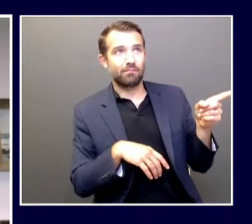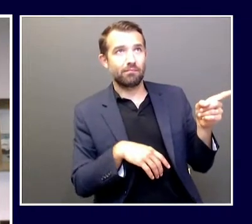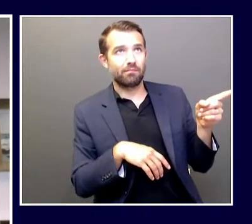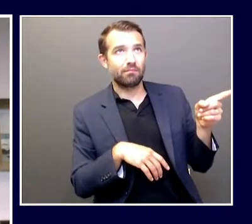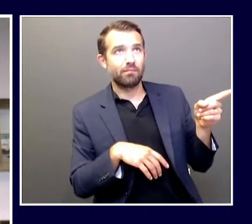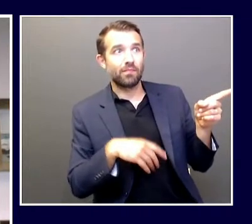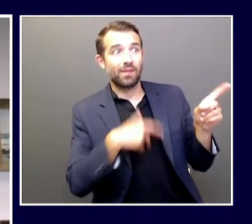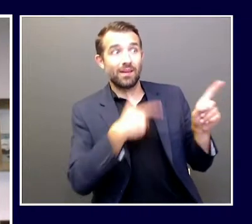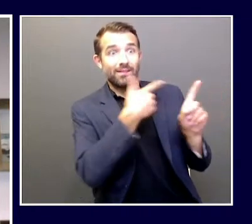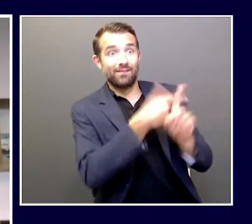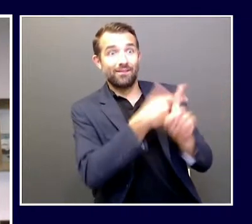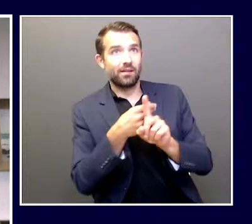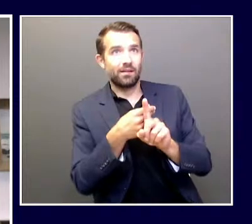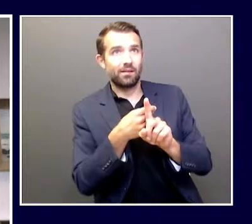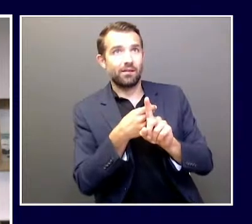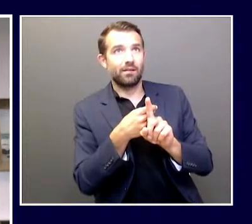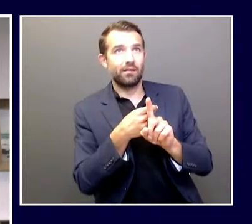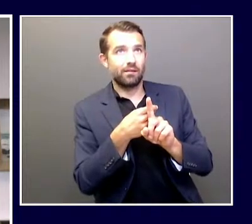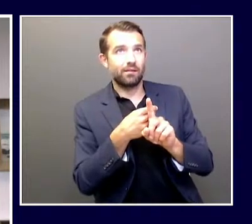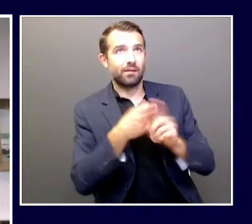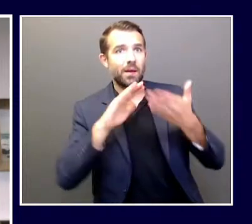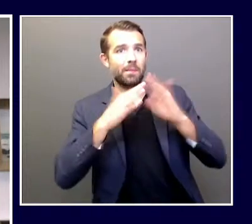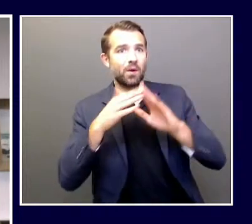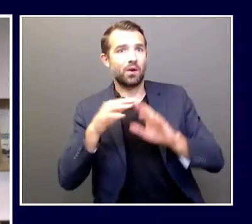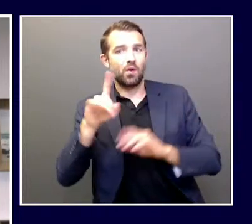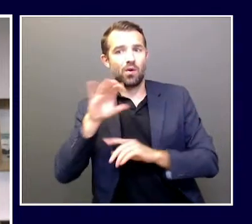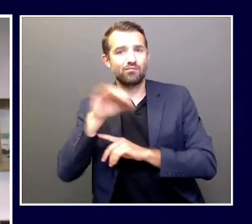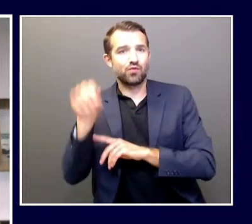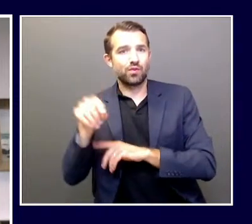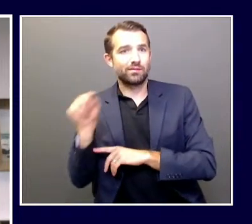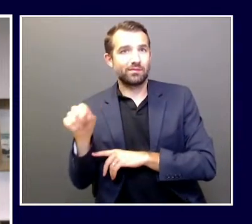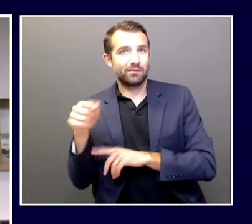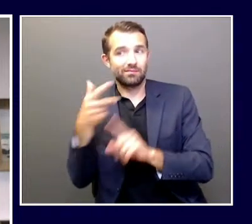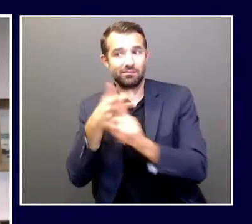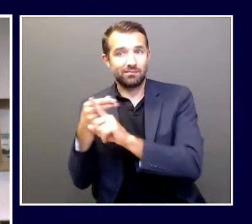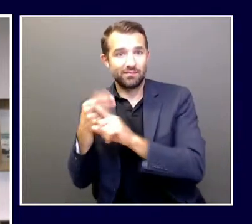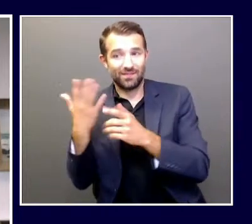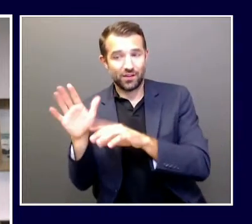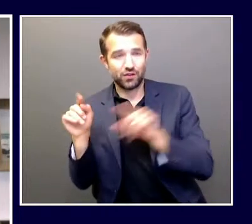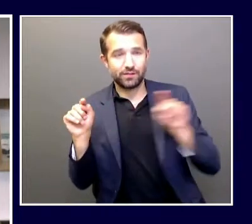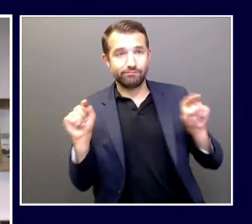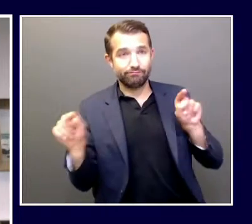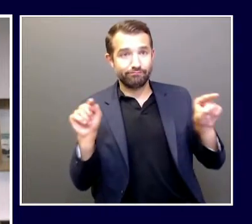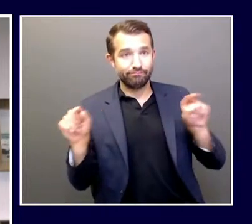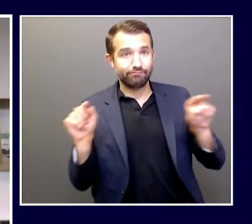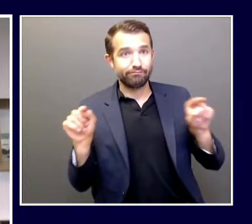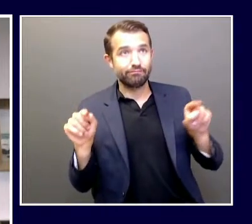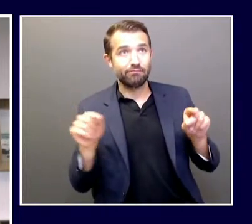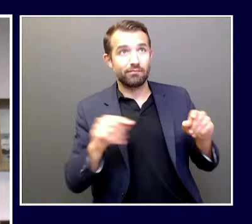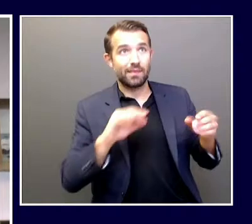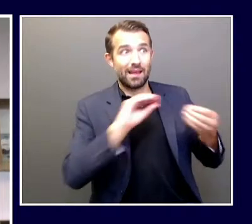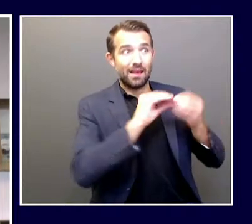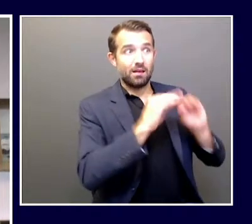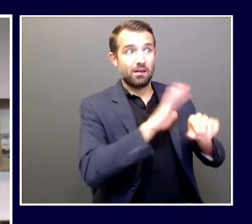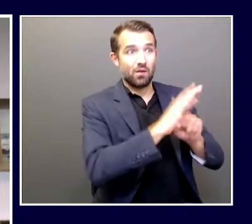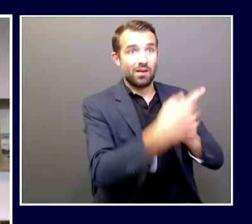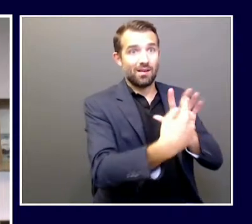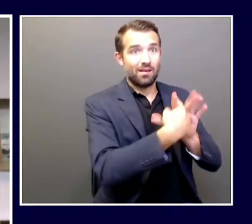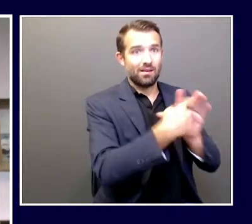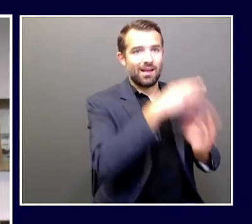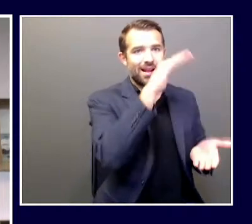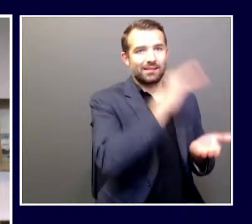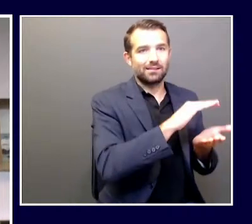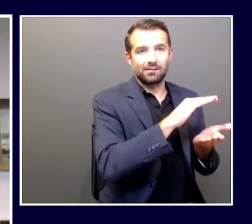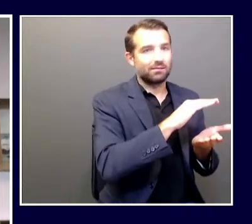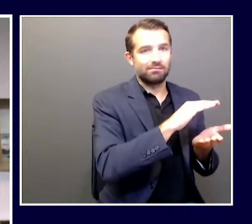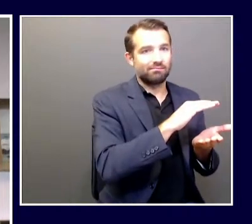say, what do we know about the breakthrough cases, particularly those who end up in the hospital who are vaccinated? In general, they